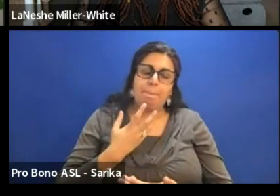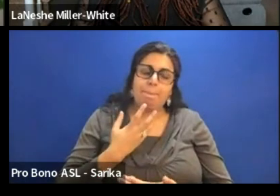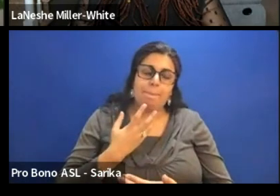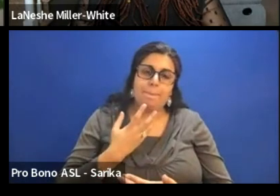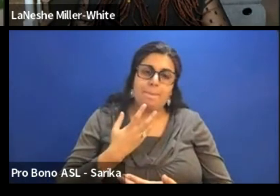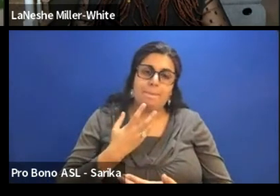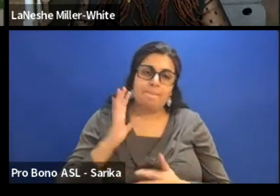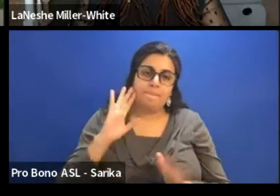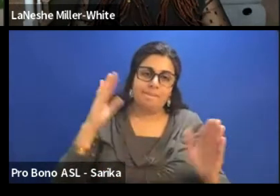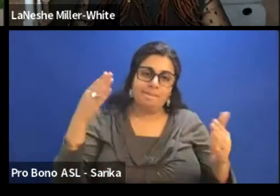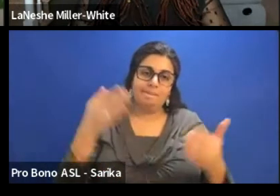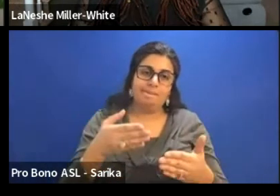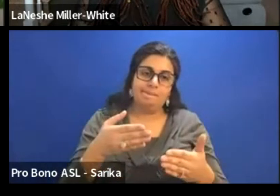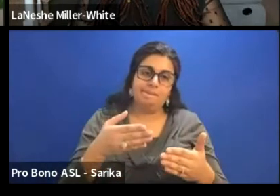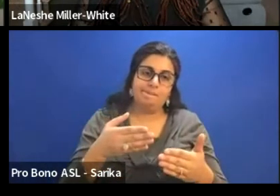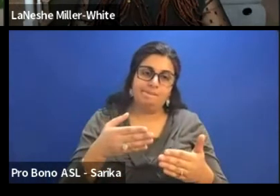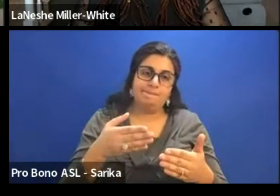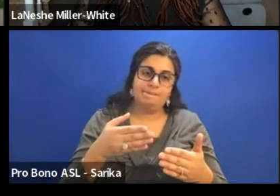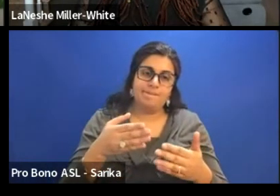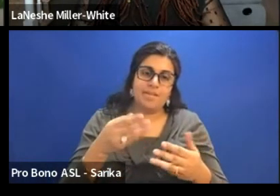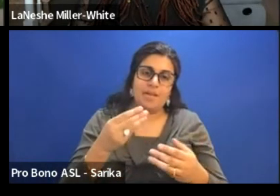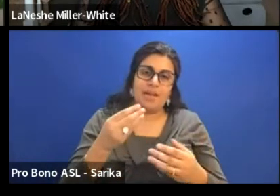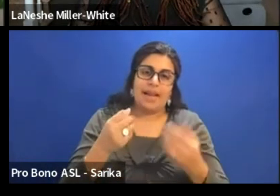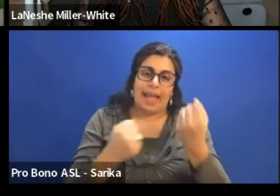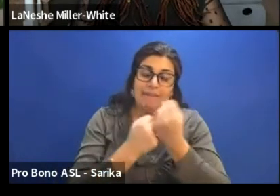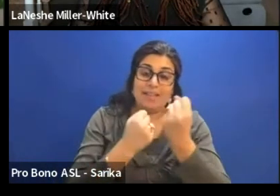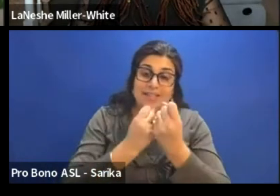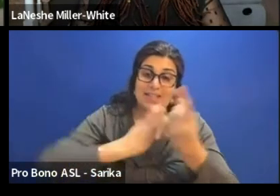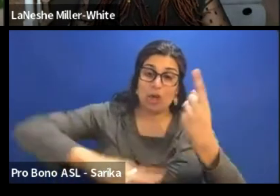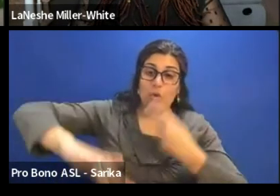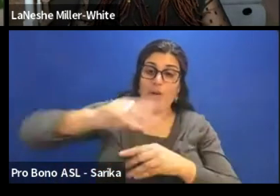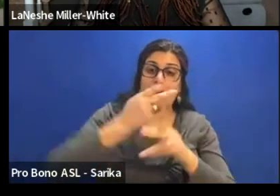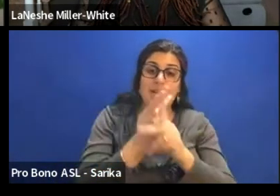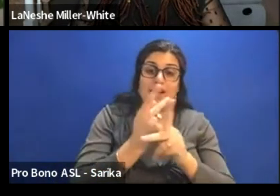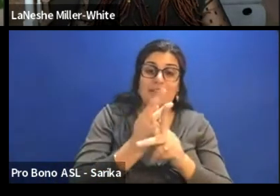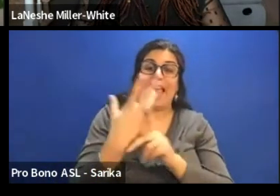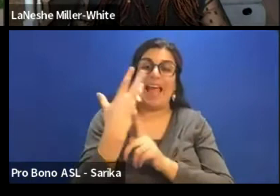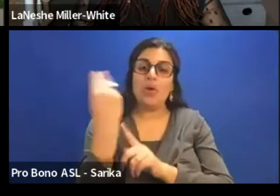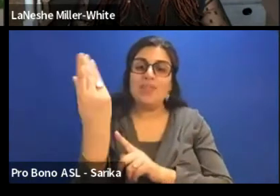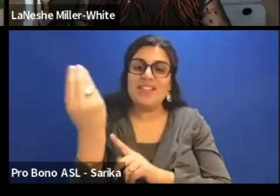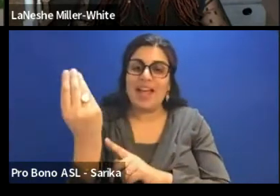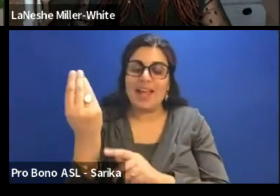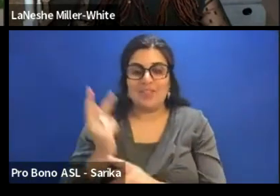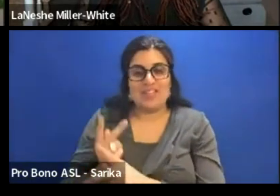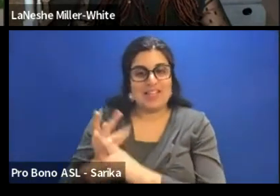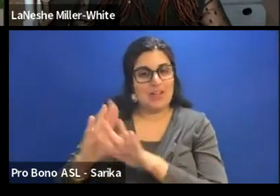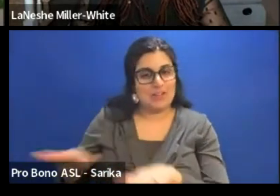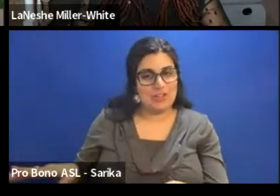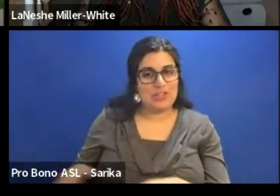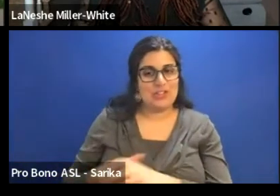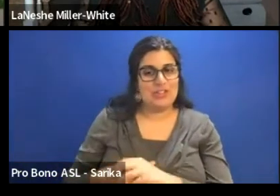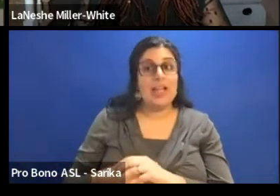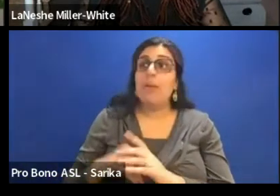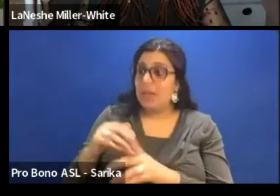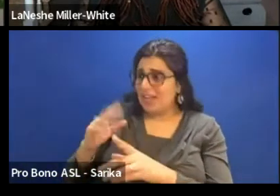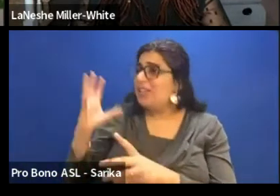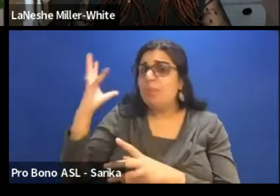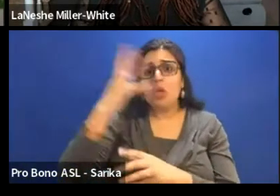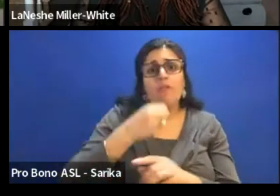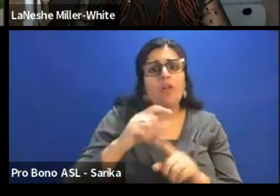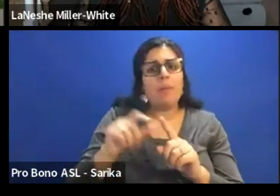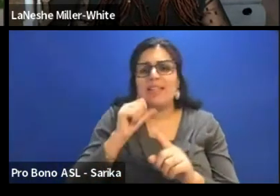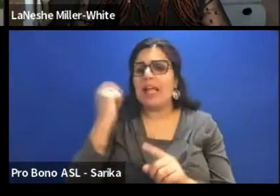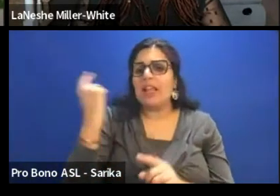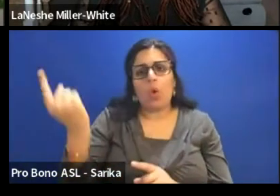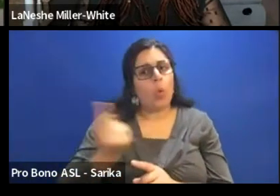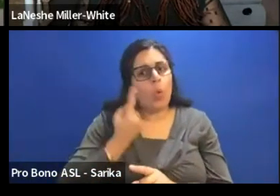the focus and the advocacy around caregiving that is outside of parenthood. Parenthood is a beautiful thing, but it's not necessarily something